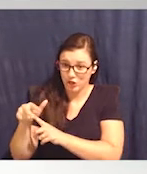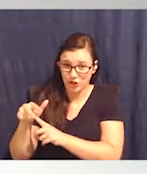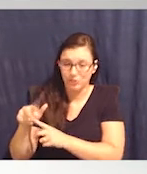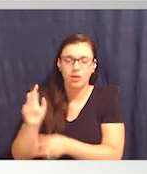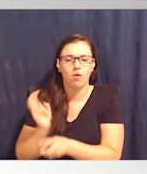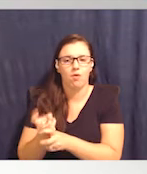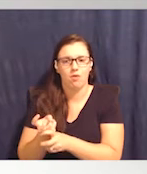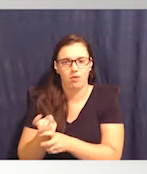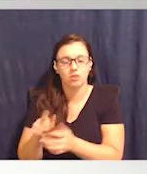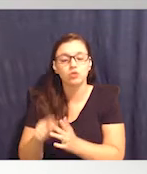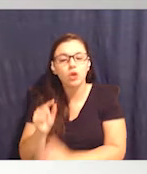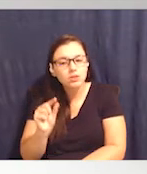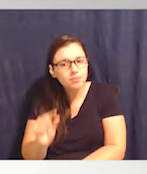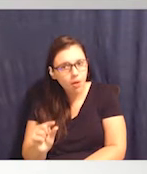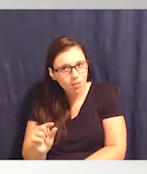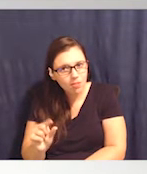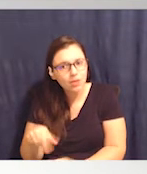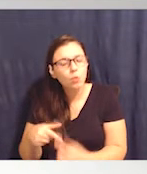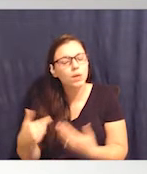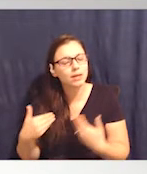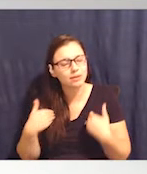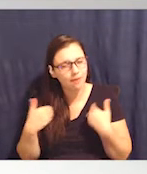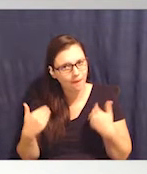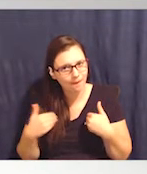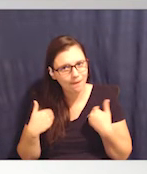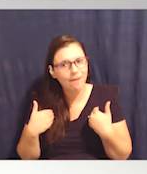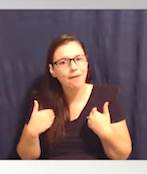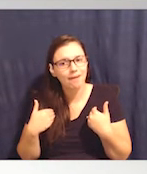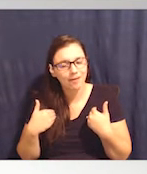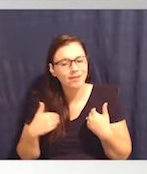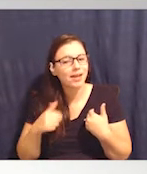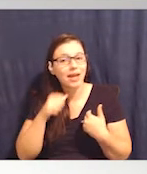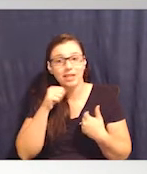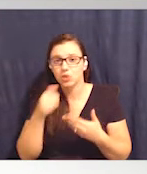when they're young, and do not baby.